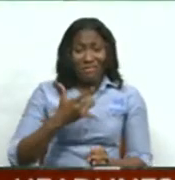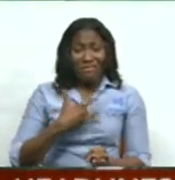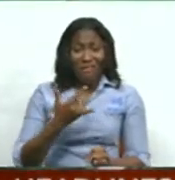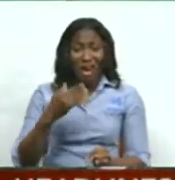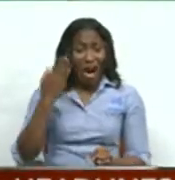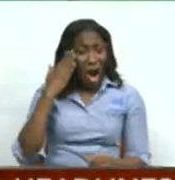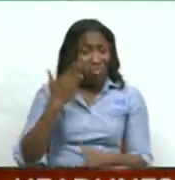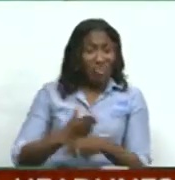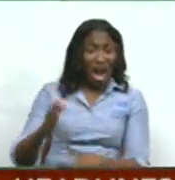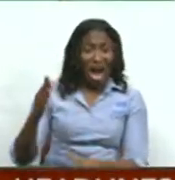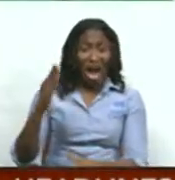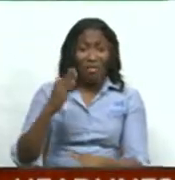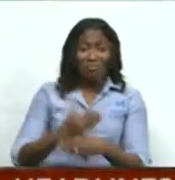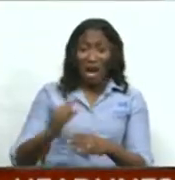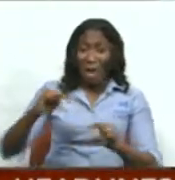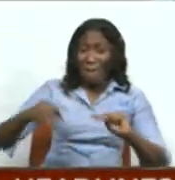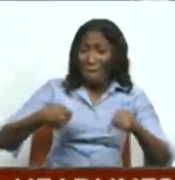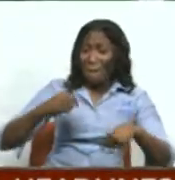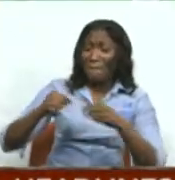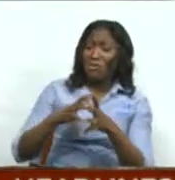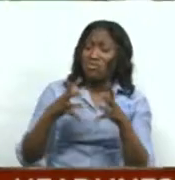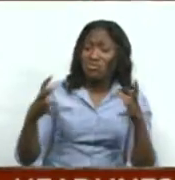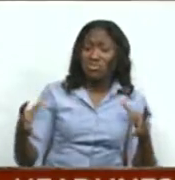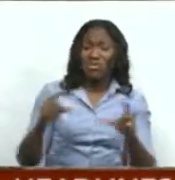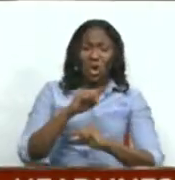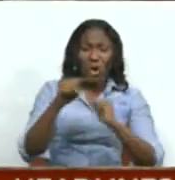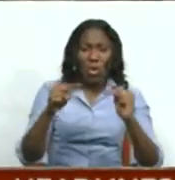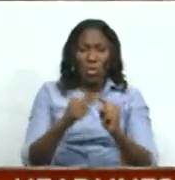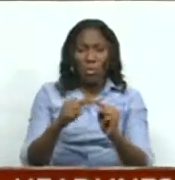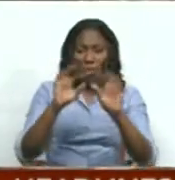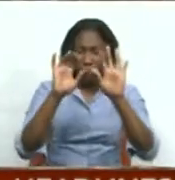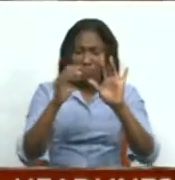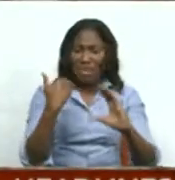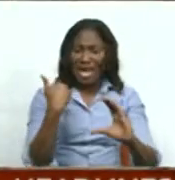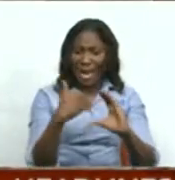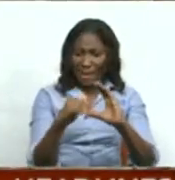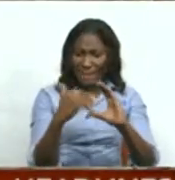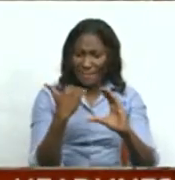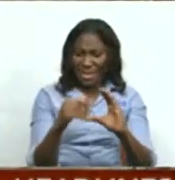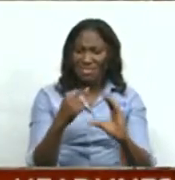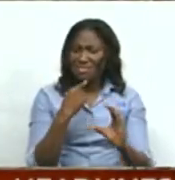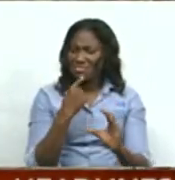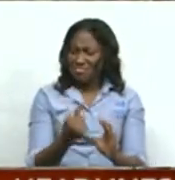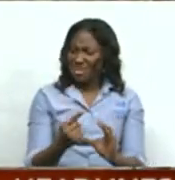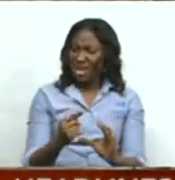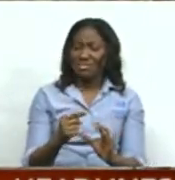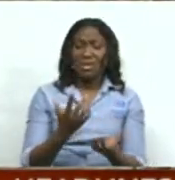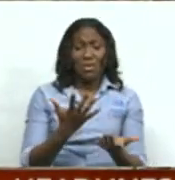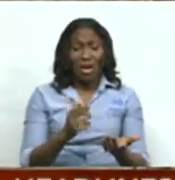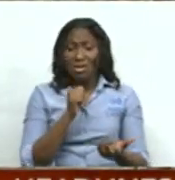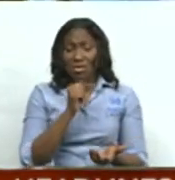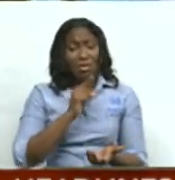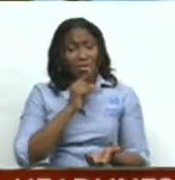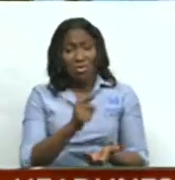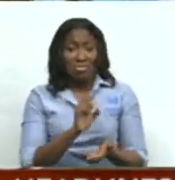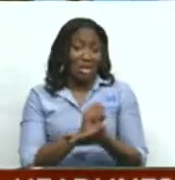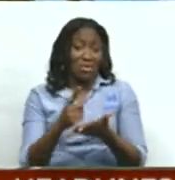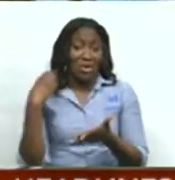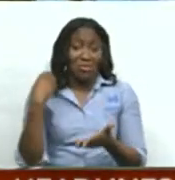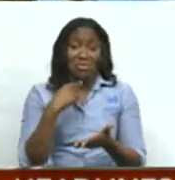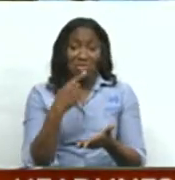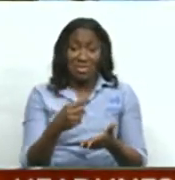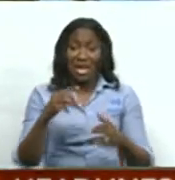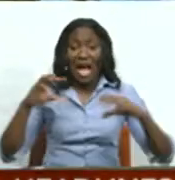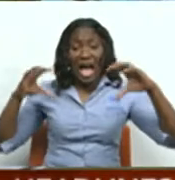harassed. In an email response to CNC3 News, Dr. Dindial describes the concerns as unfortunate and unfounded. He says the cameras and